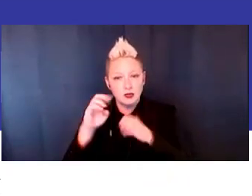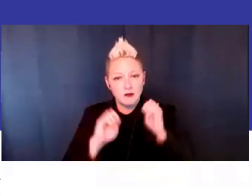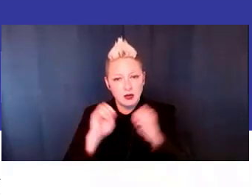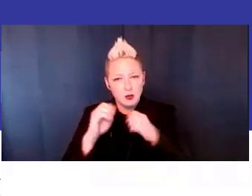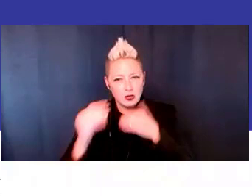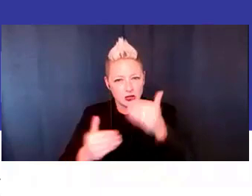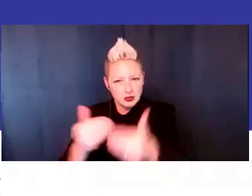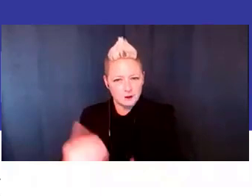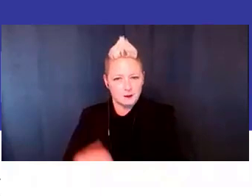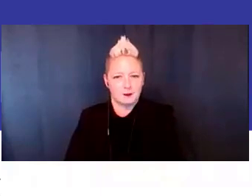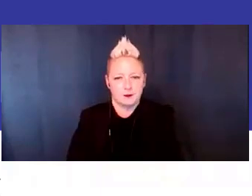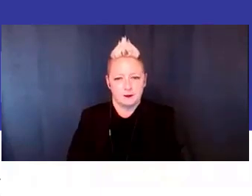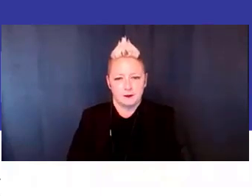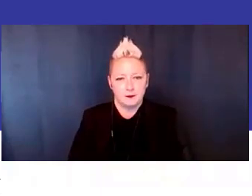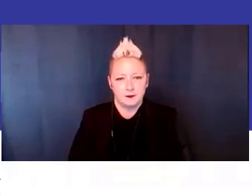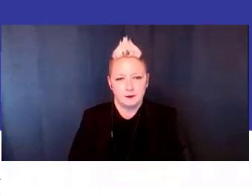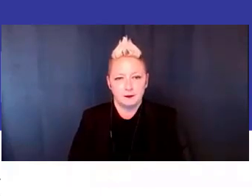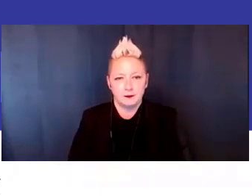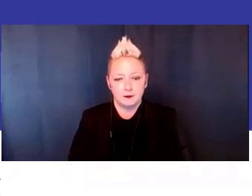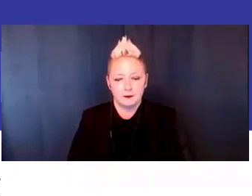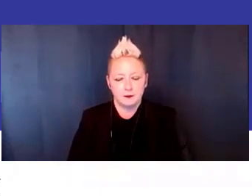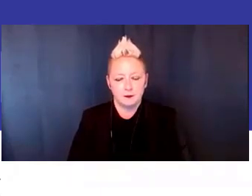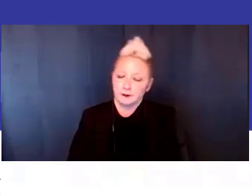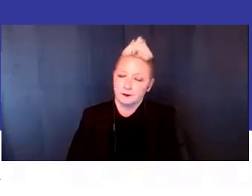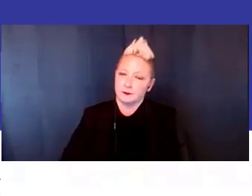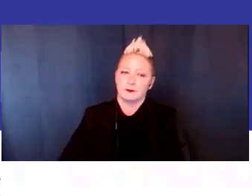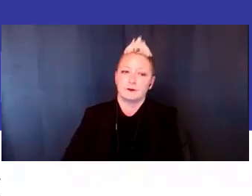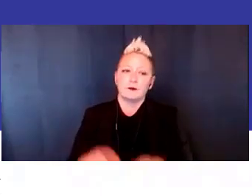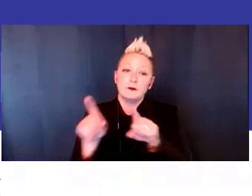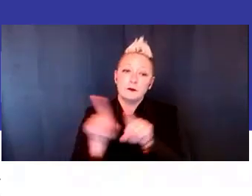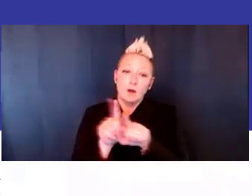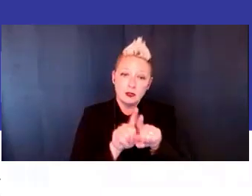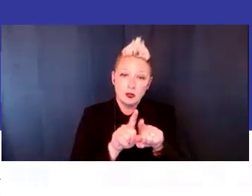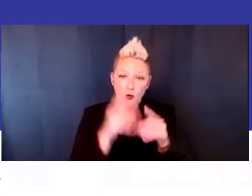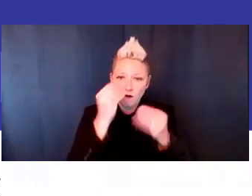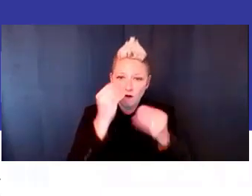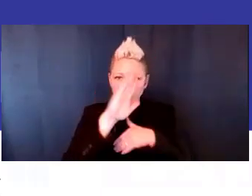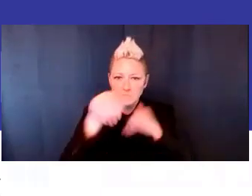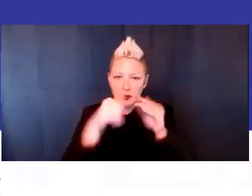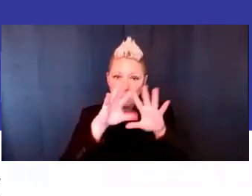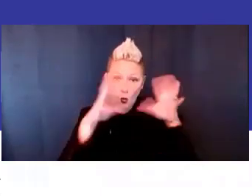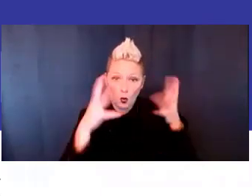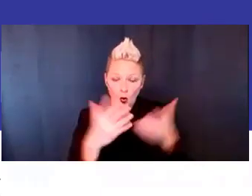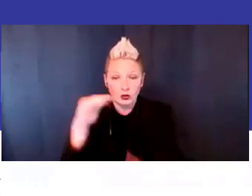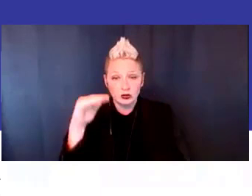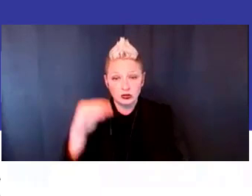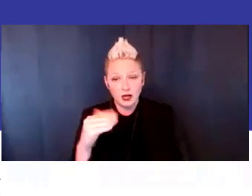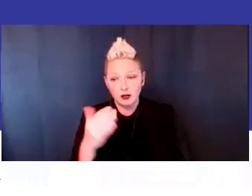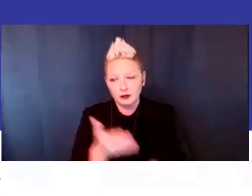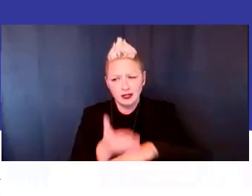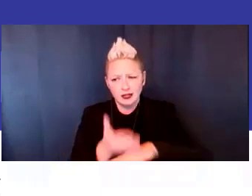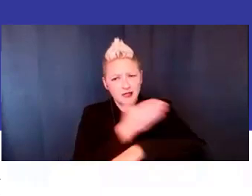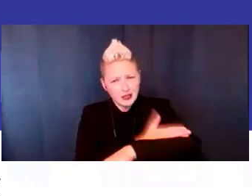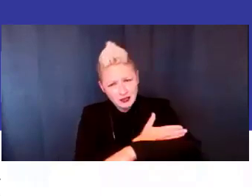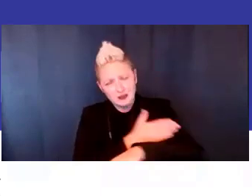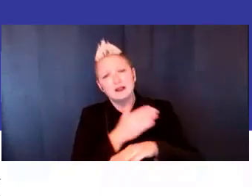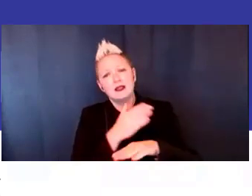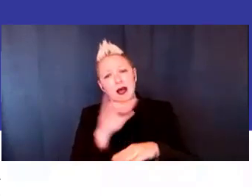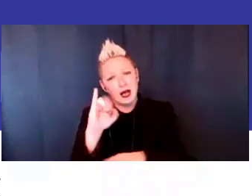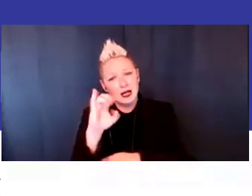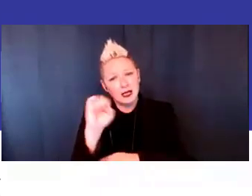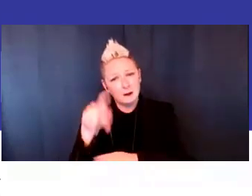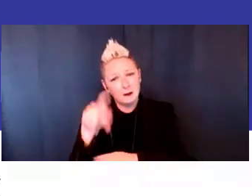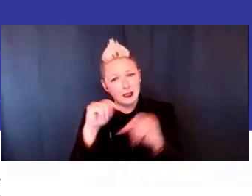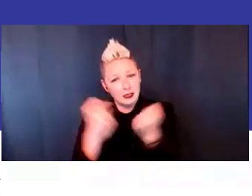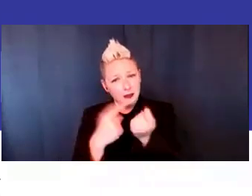evaluation. In addition, information about the whole child enriches IEP team discussion and